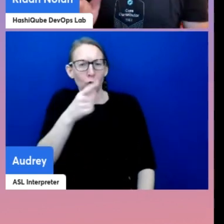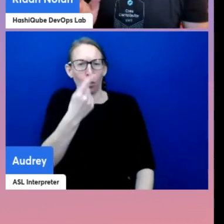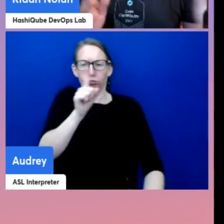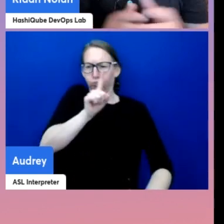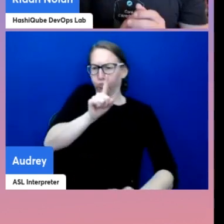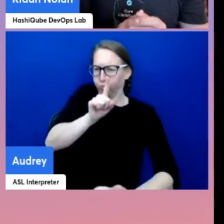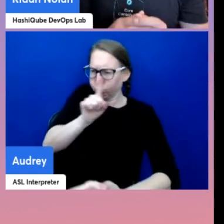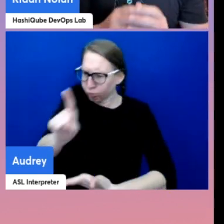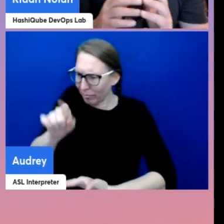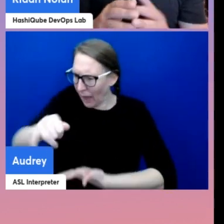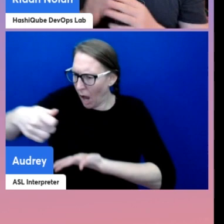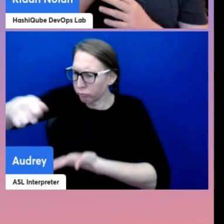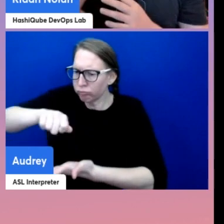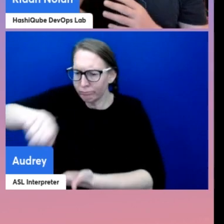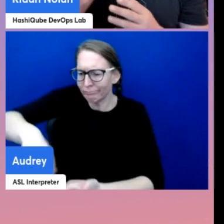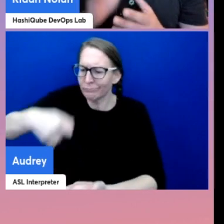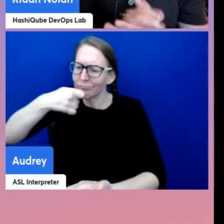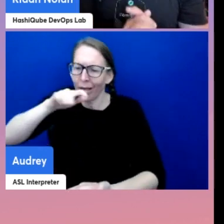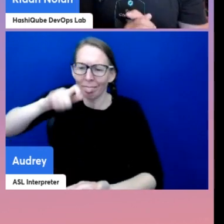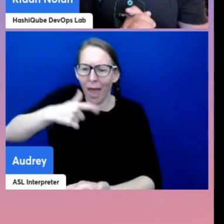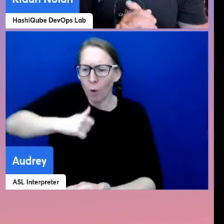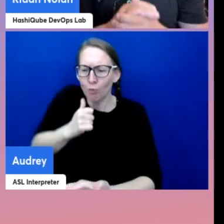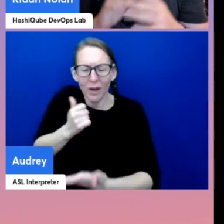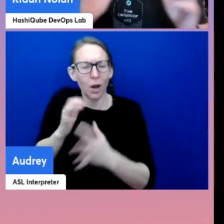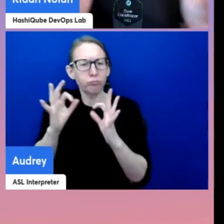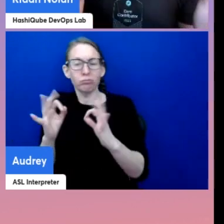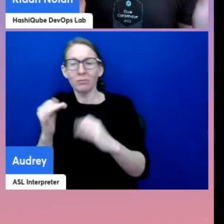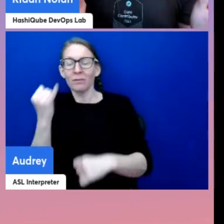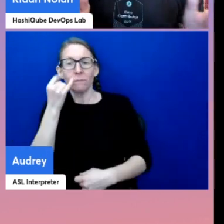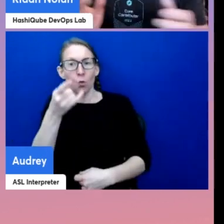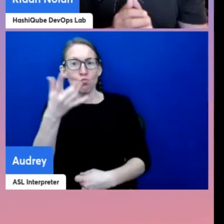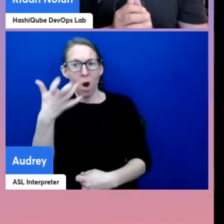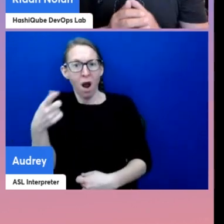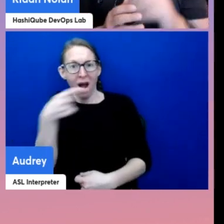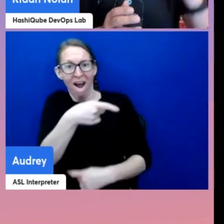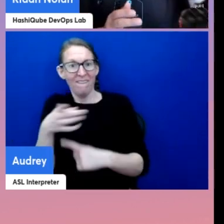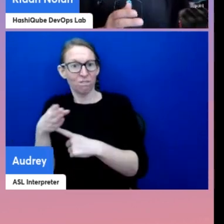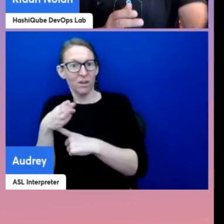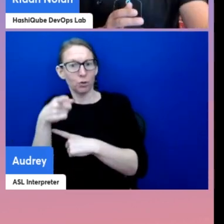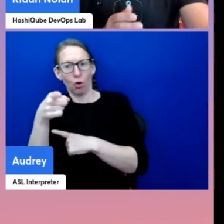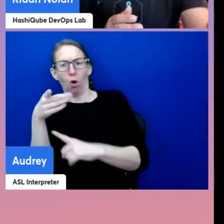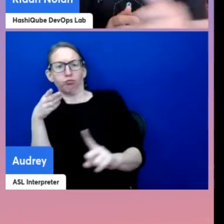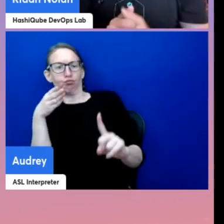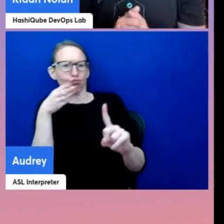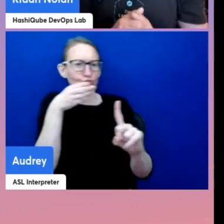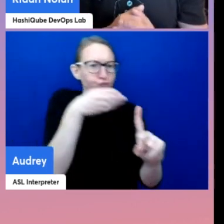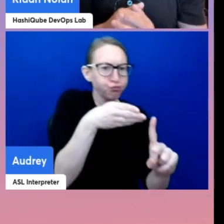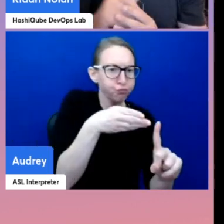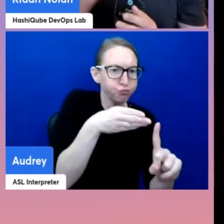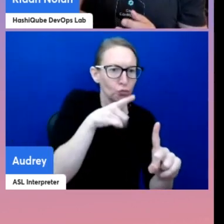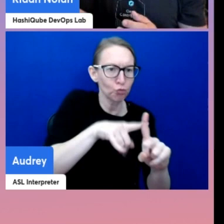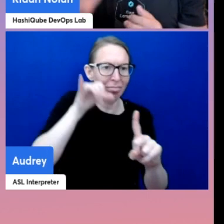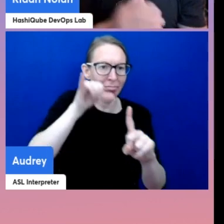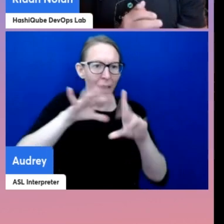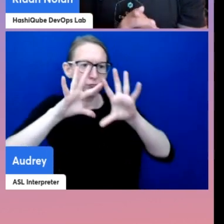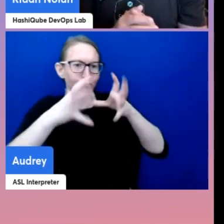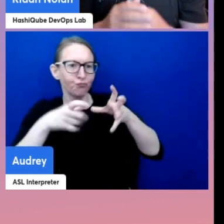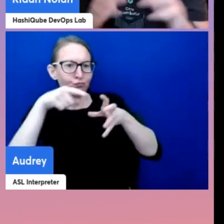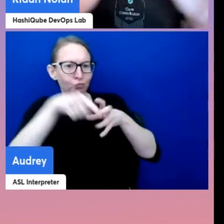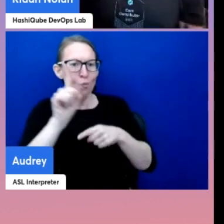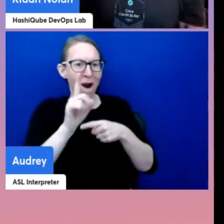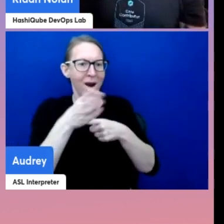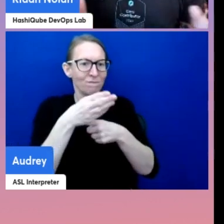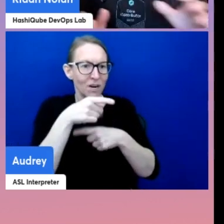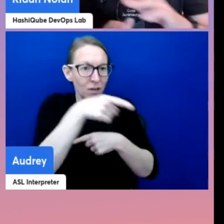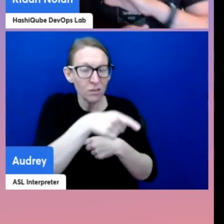grab yourself a chicken leg and a chicken wing, and off you go. If you feel like fish, you can go straight to the calamari section or the fish section.